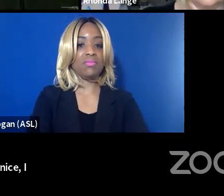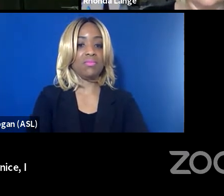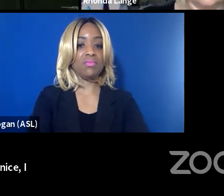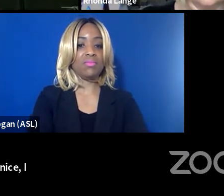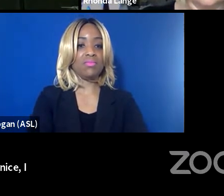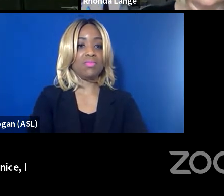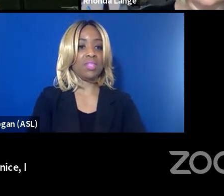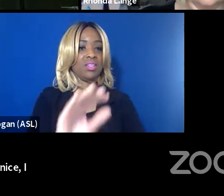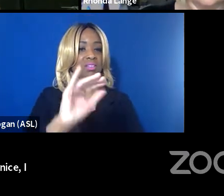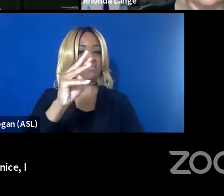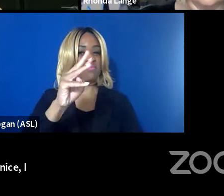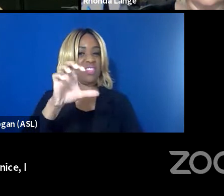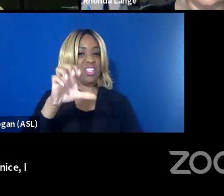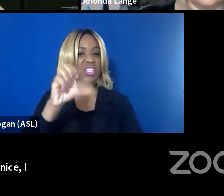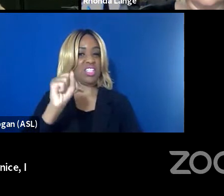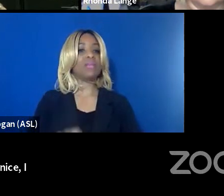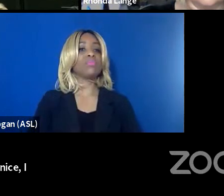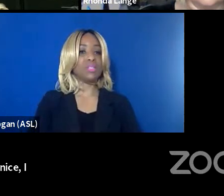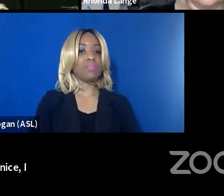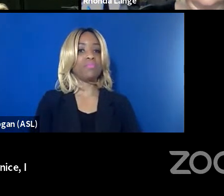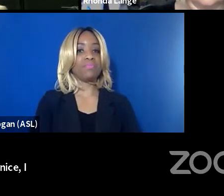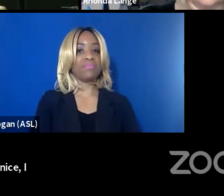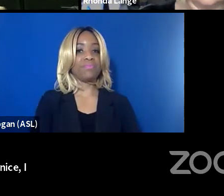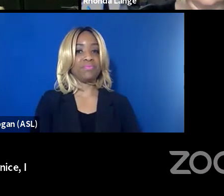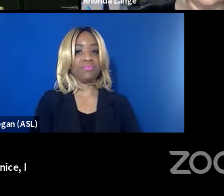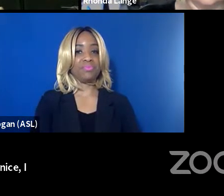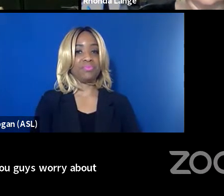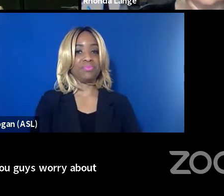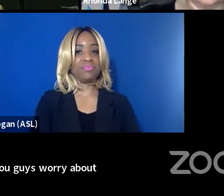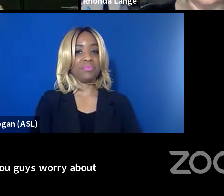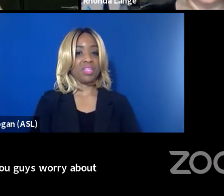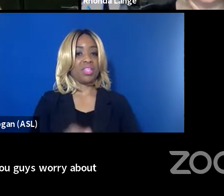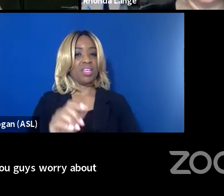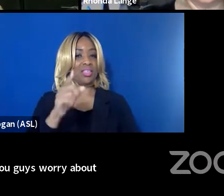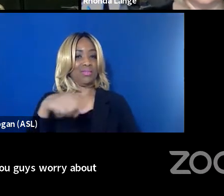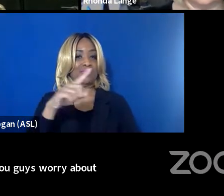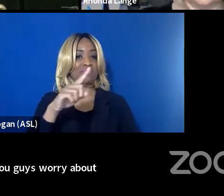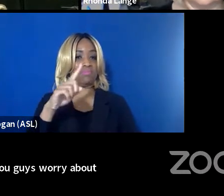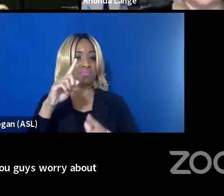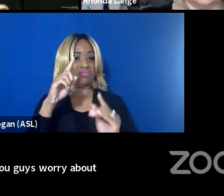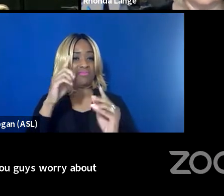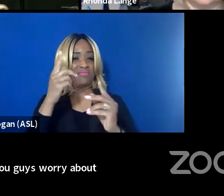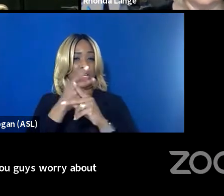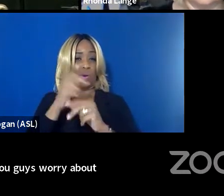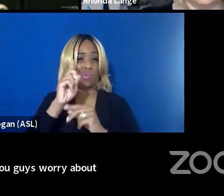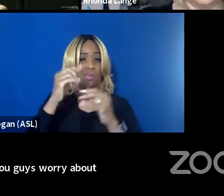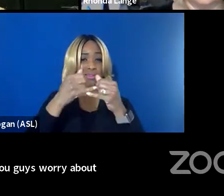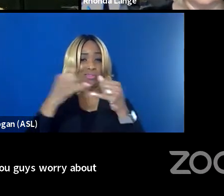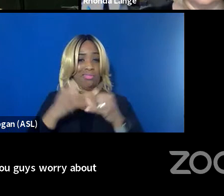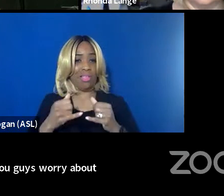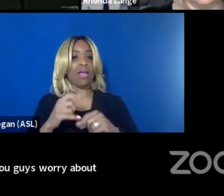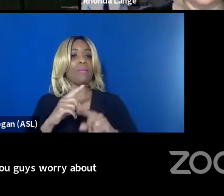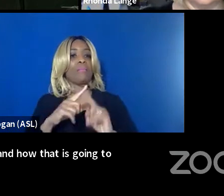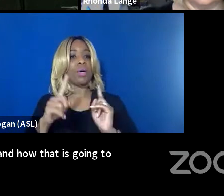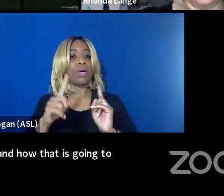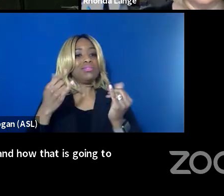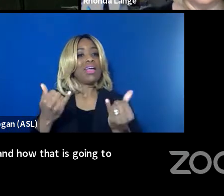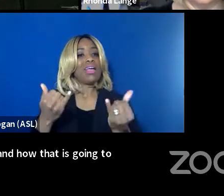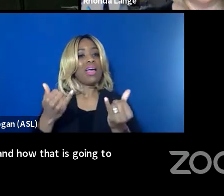I'll let you guys worry about exactly where the lines are drawn and how that's going to go. I may have input later, but for now, I'd just like to say a word